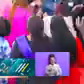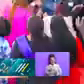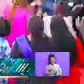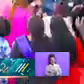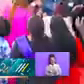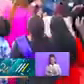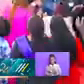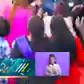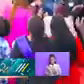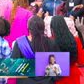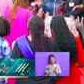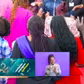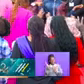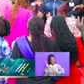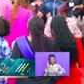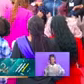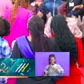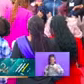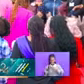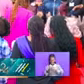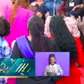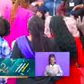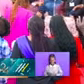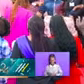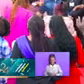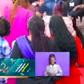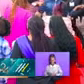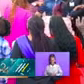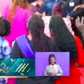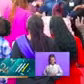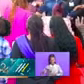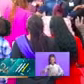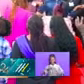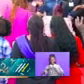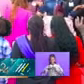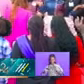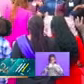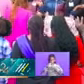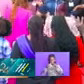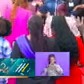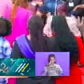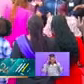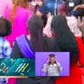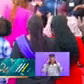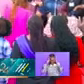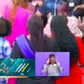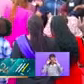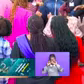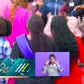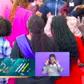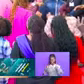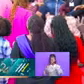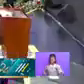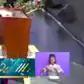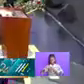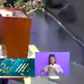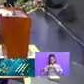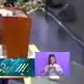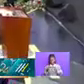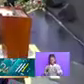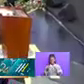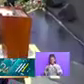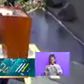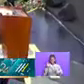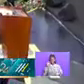complication in the name of Jesus we break every evil alar we break every evil